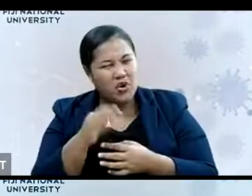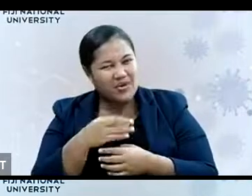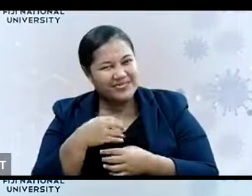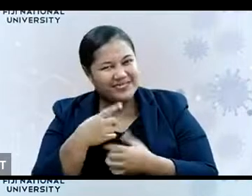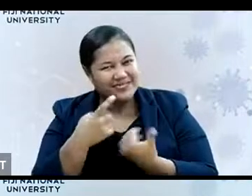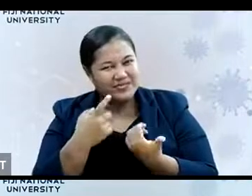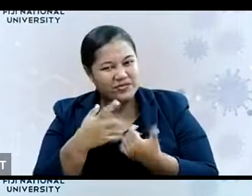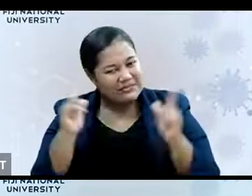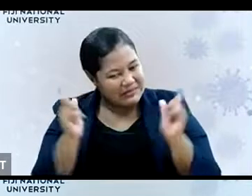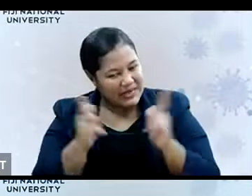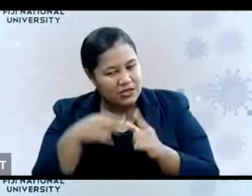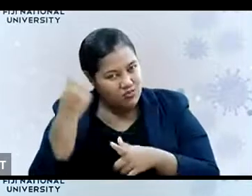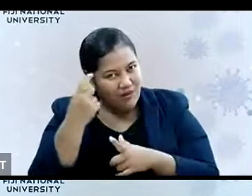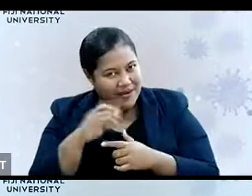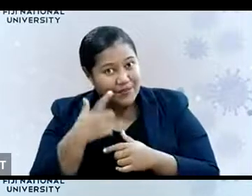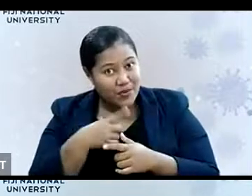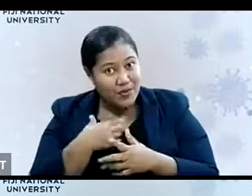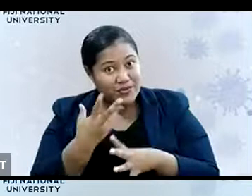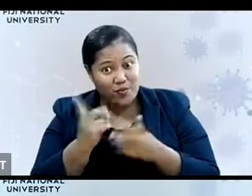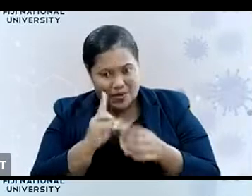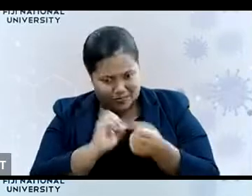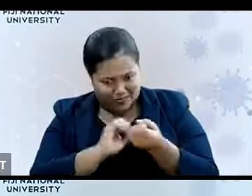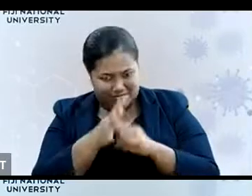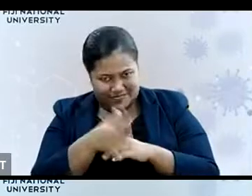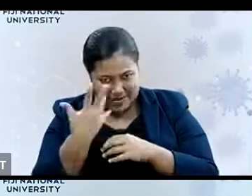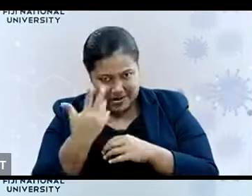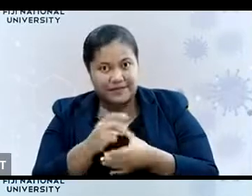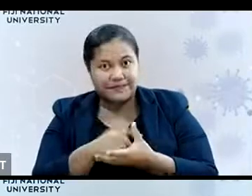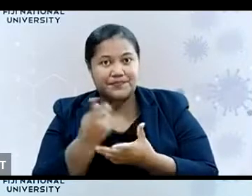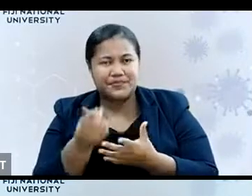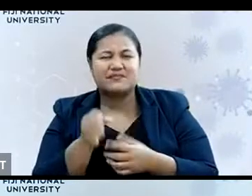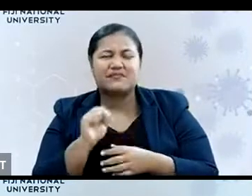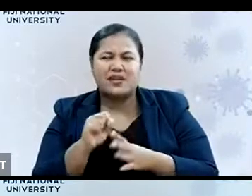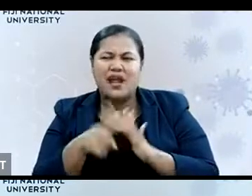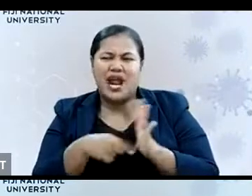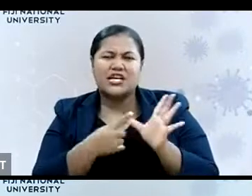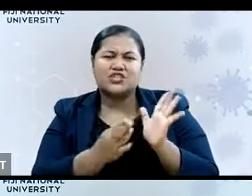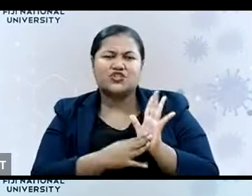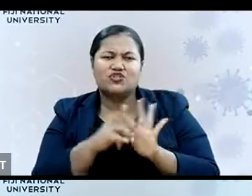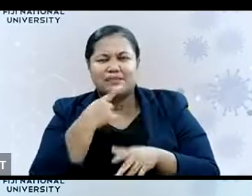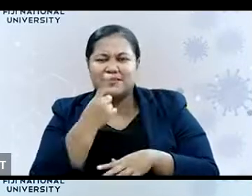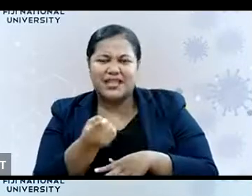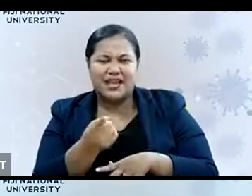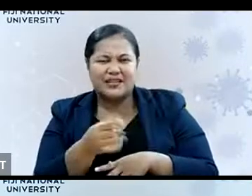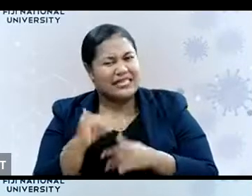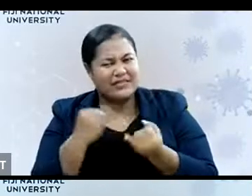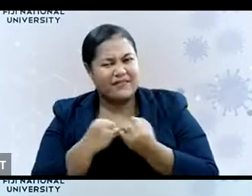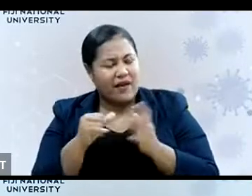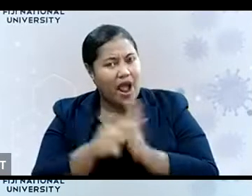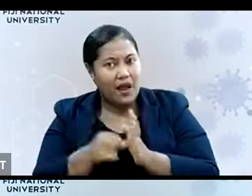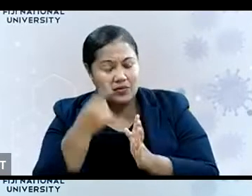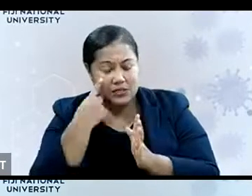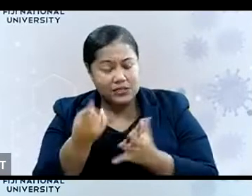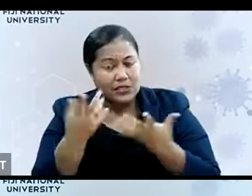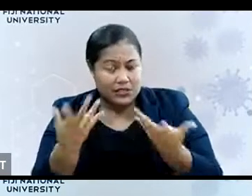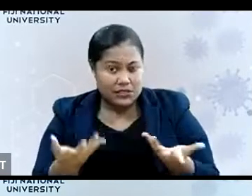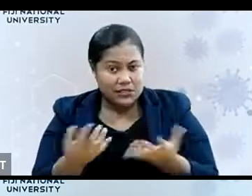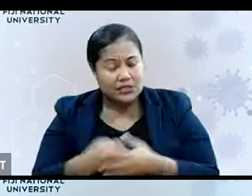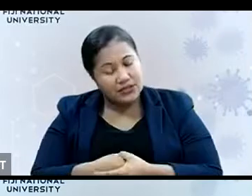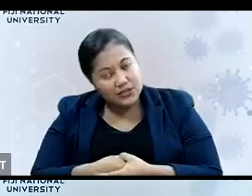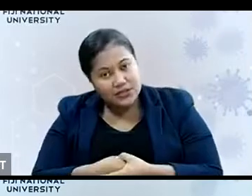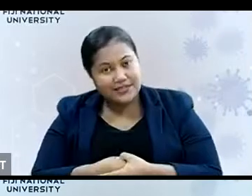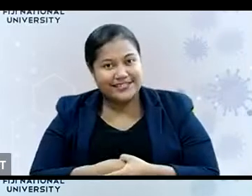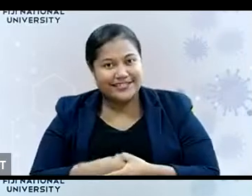know, variants coming along and so on, because we can say, okay, as James was mentioning, down the track, it's very hard to see that we won't have